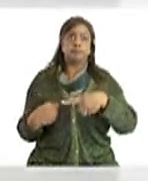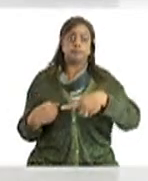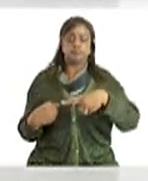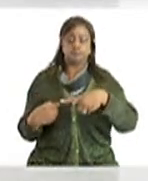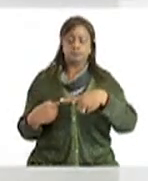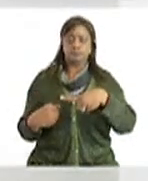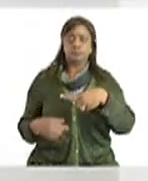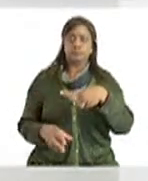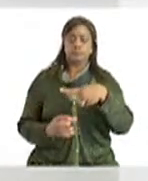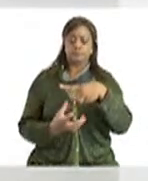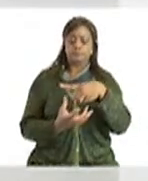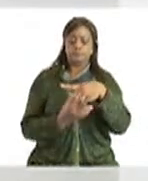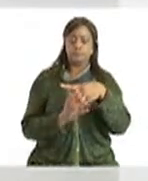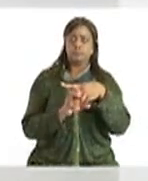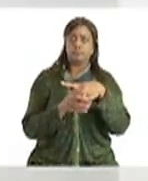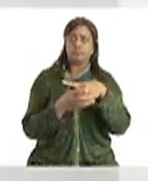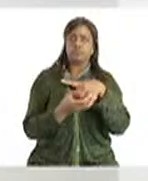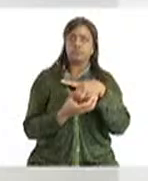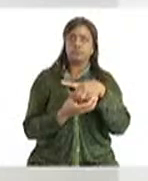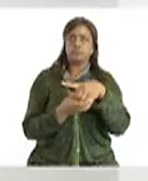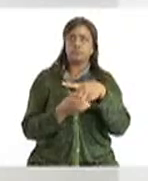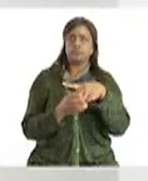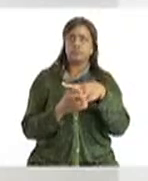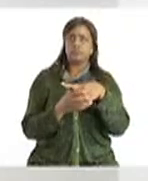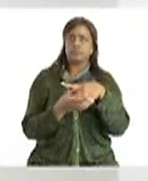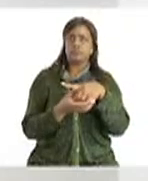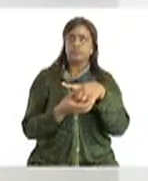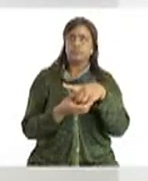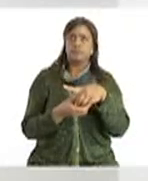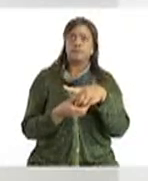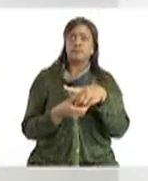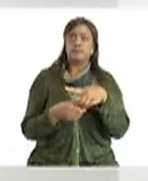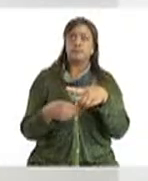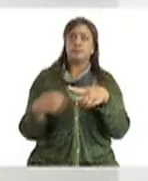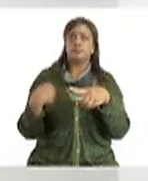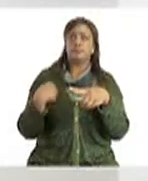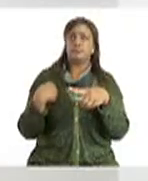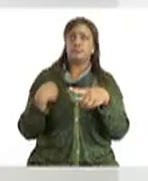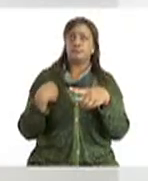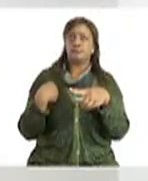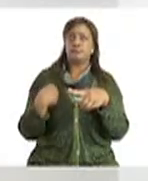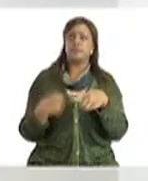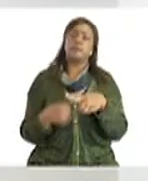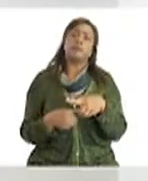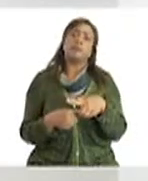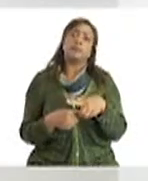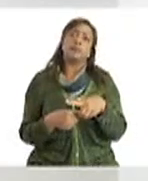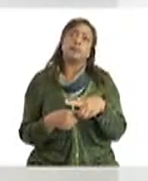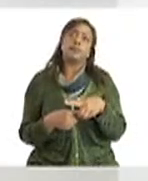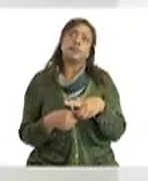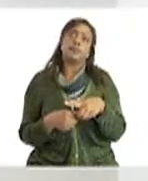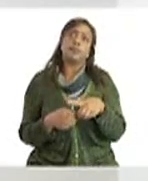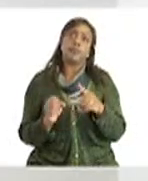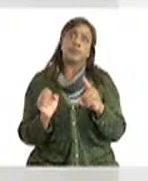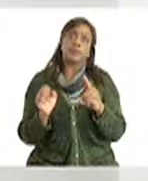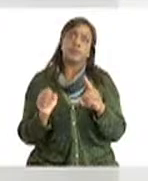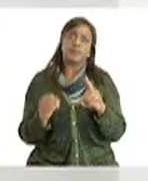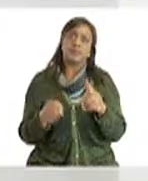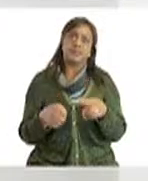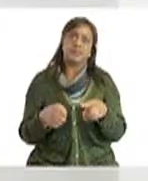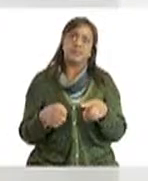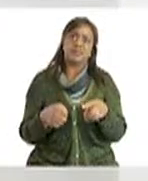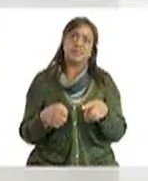chalkboard, we will find that the male reproductive organ can actually look a little